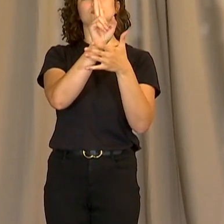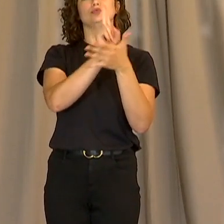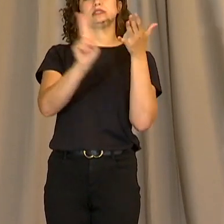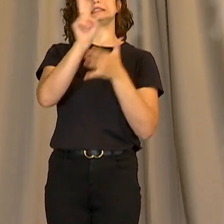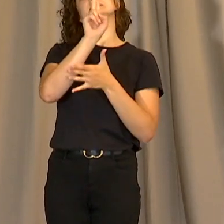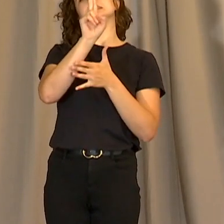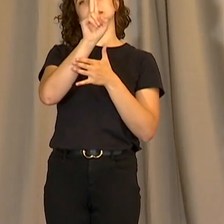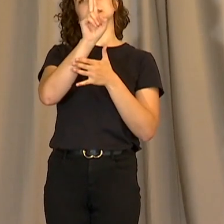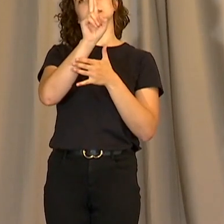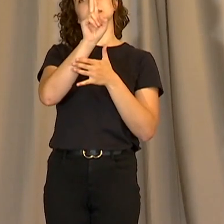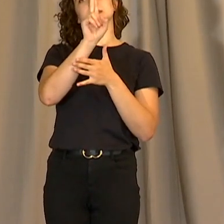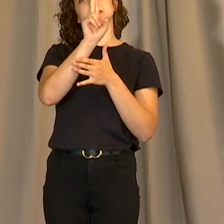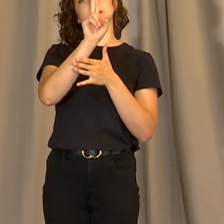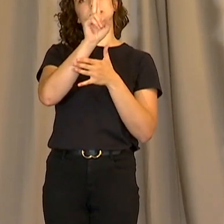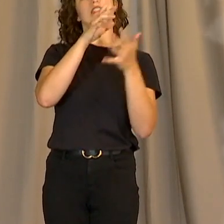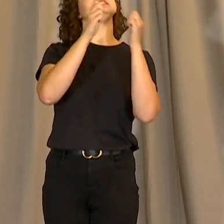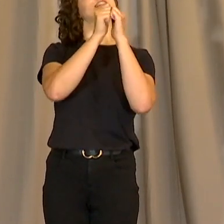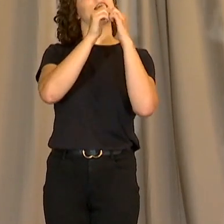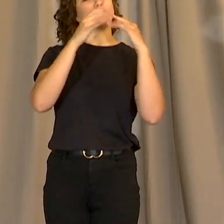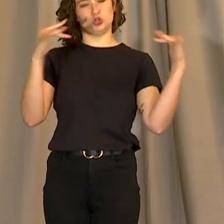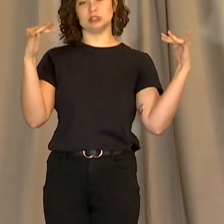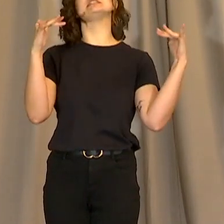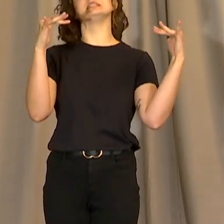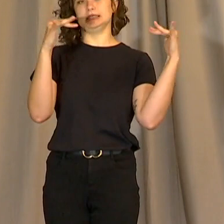it's written down on paper,